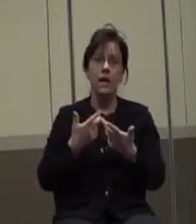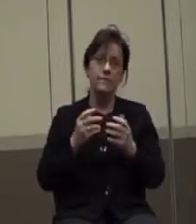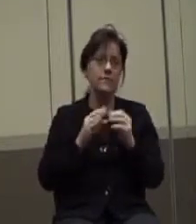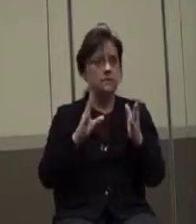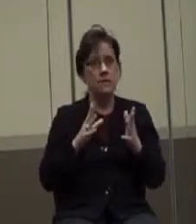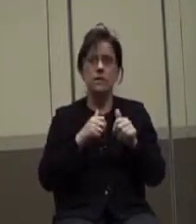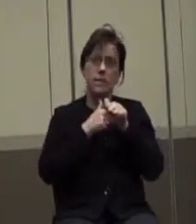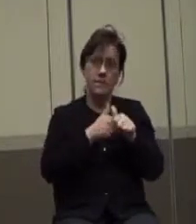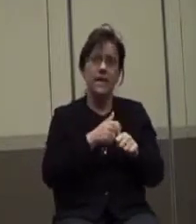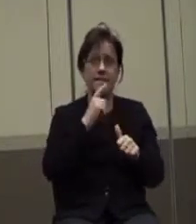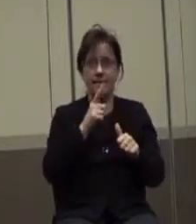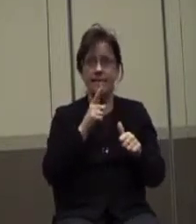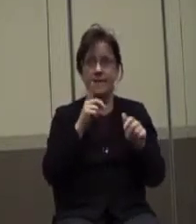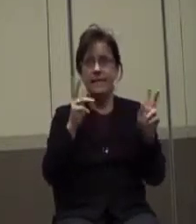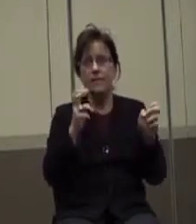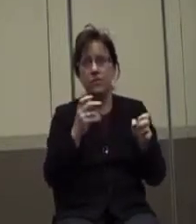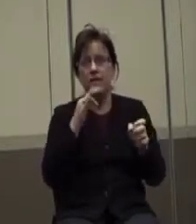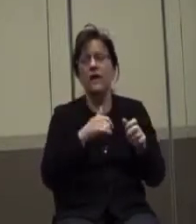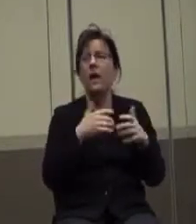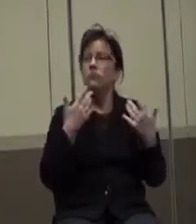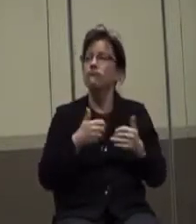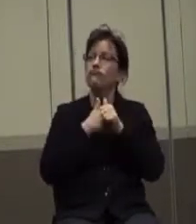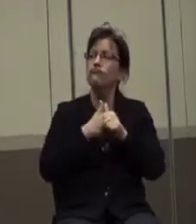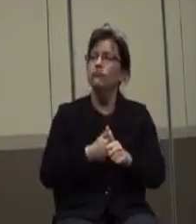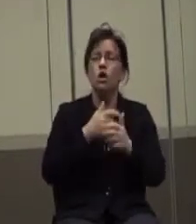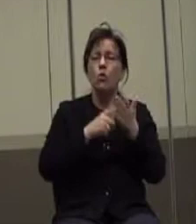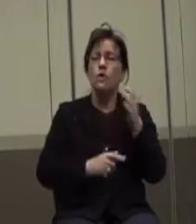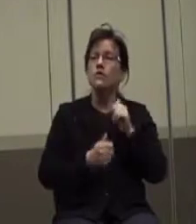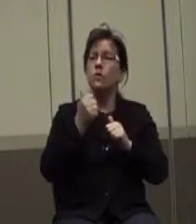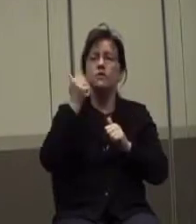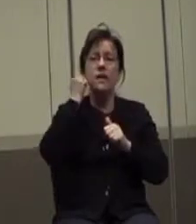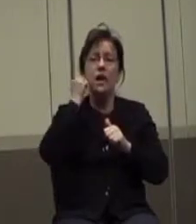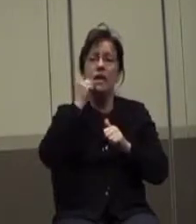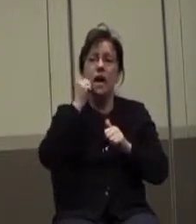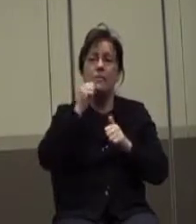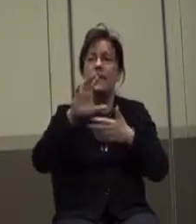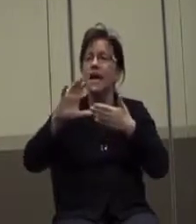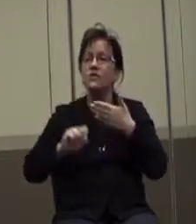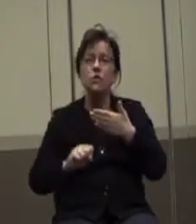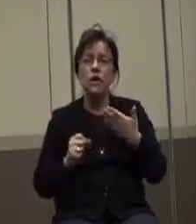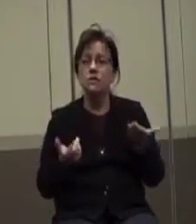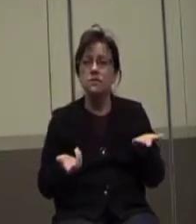is an issue if you move to compliance. If I complied, what was the most common consequence?